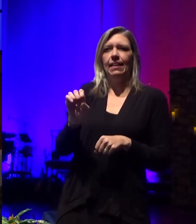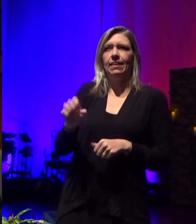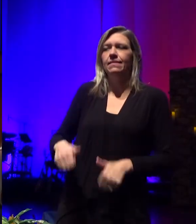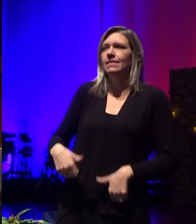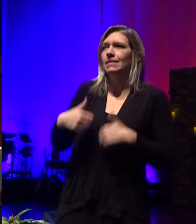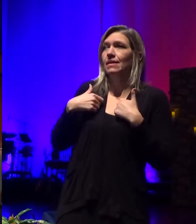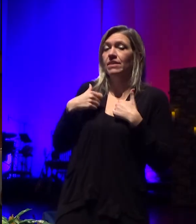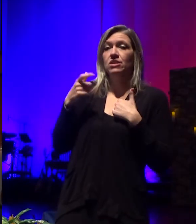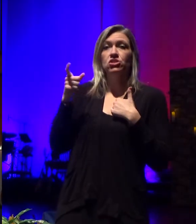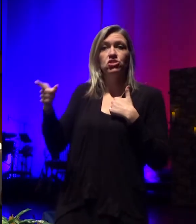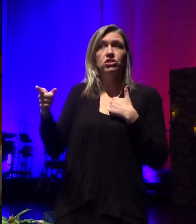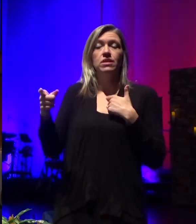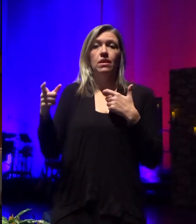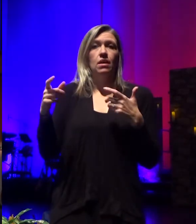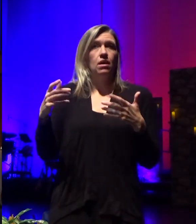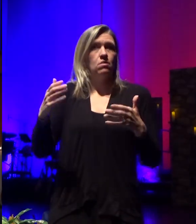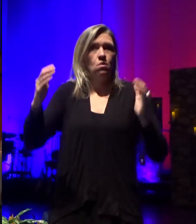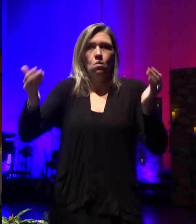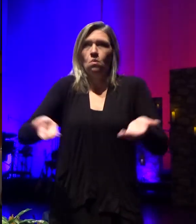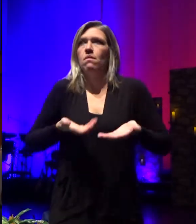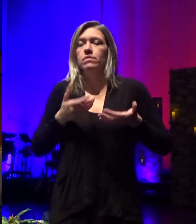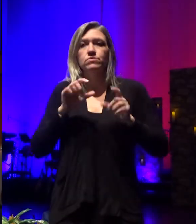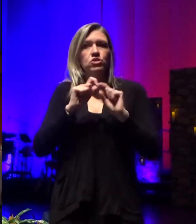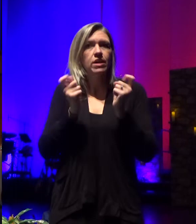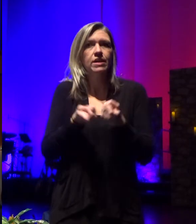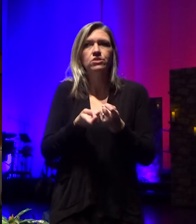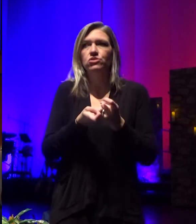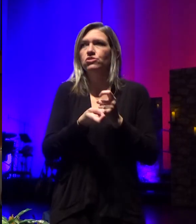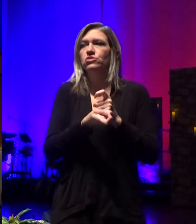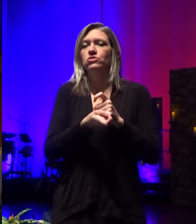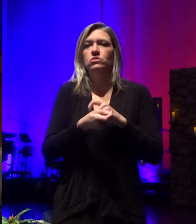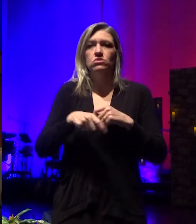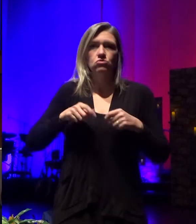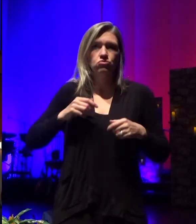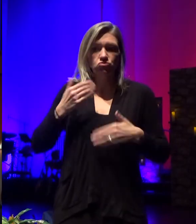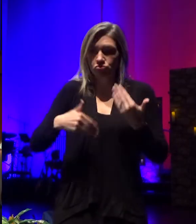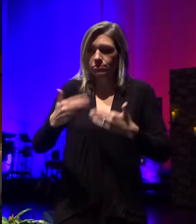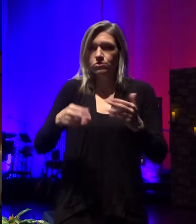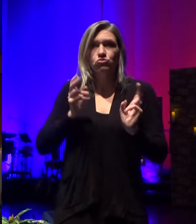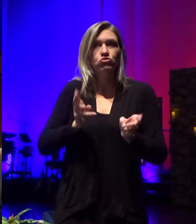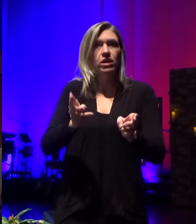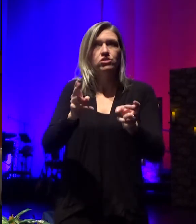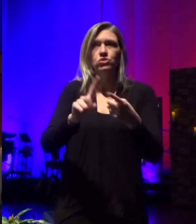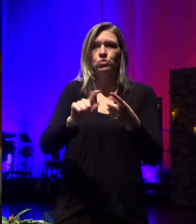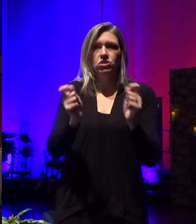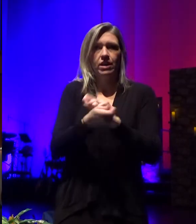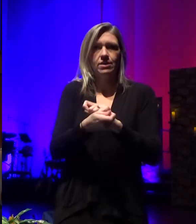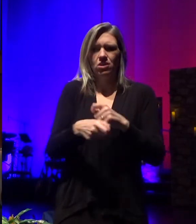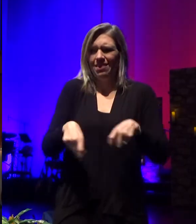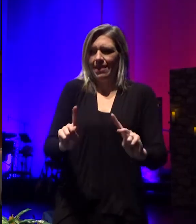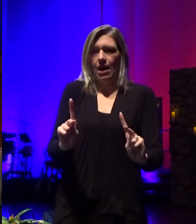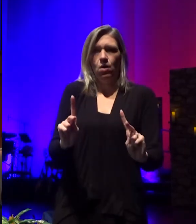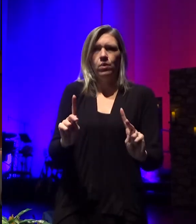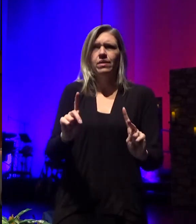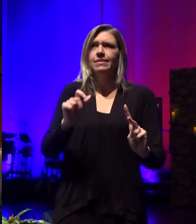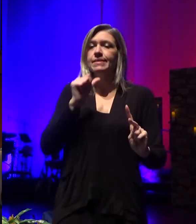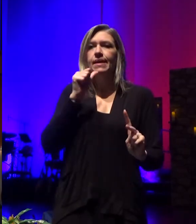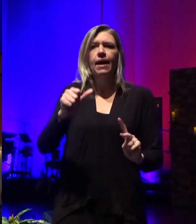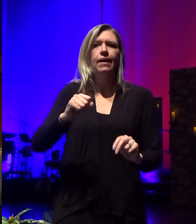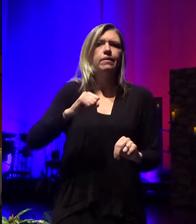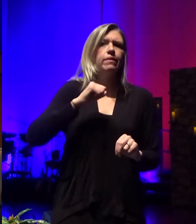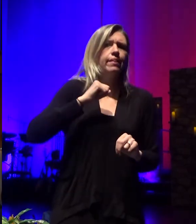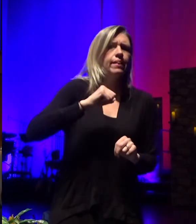greet change and rush to it and allow it to happen. Not reluctantly, but